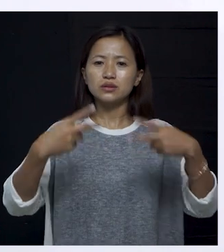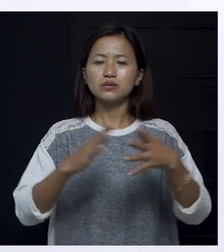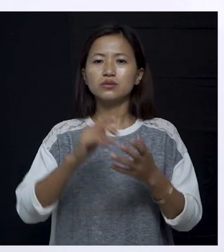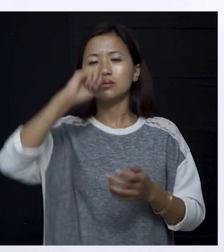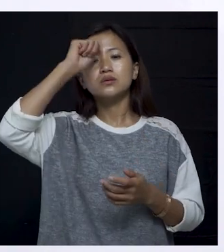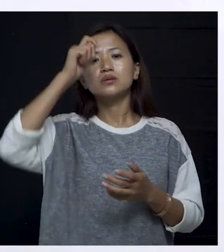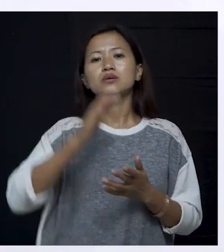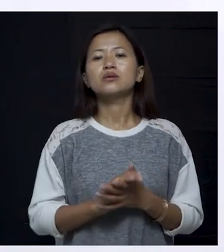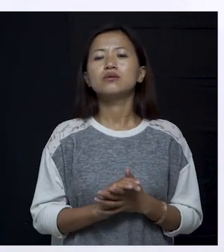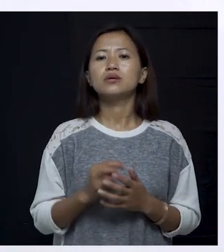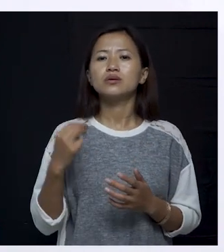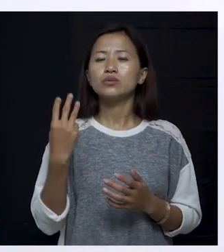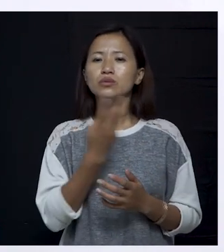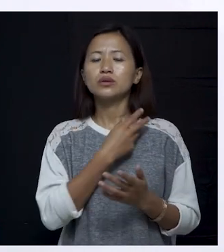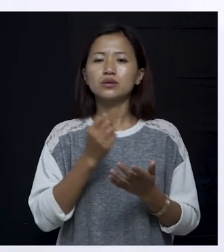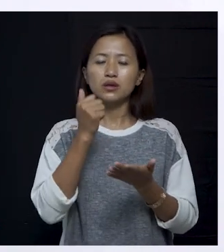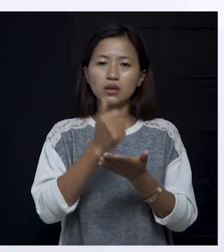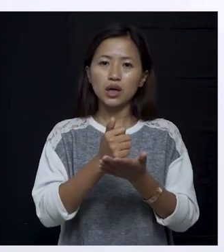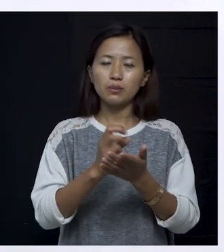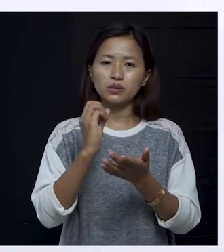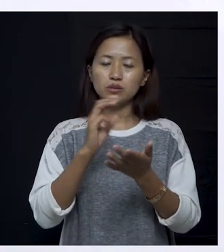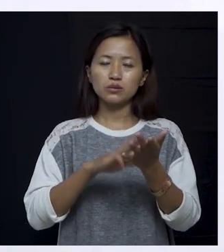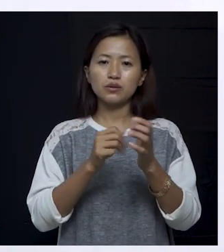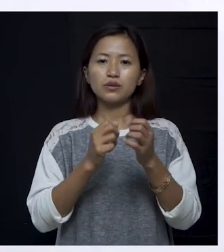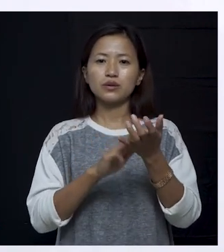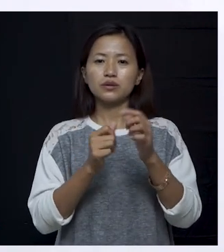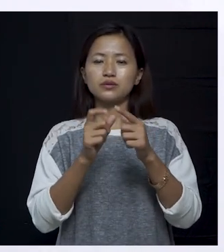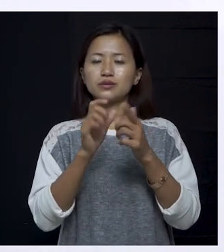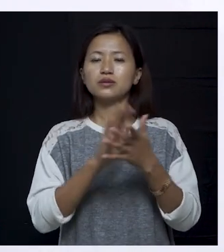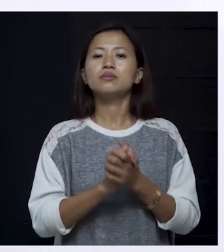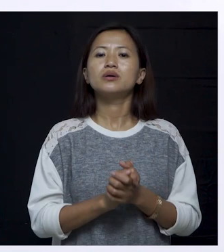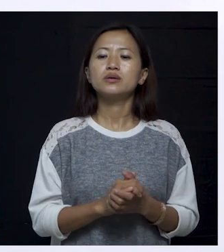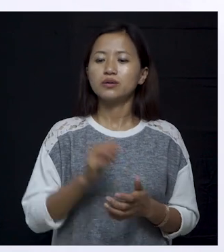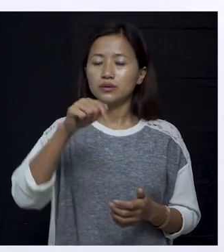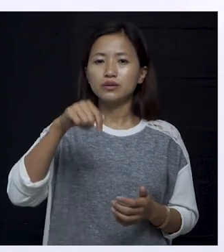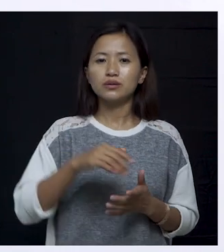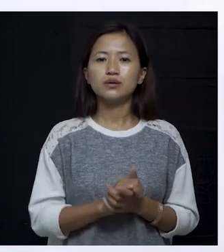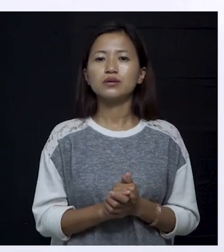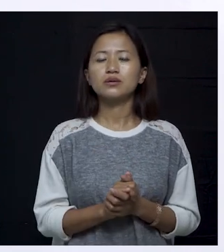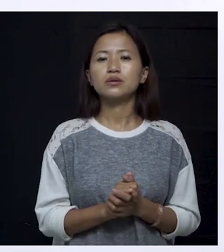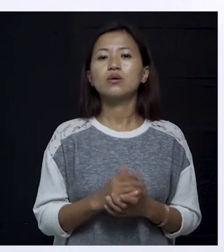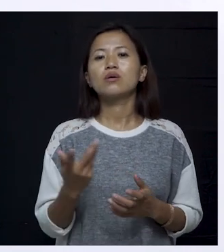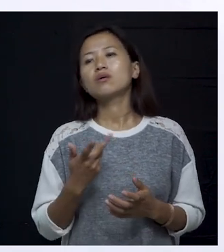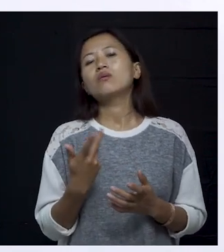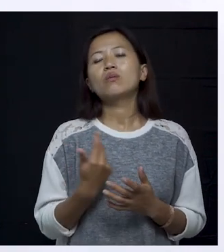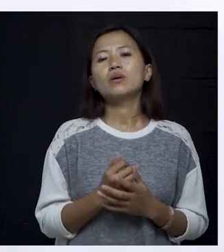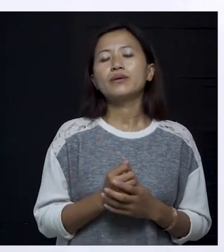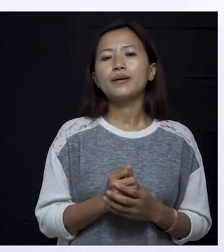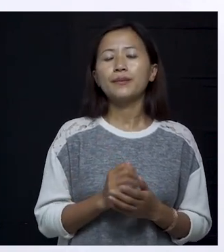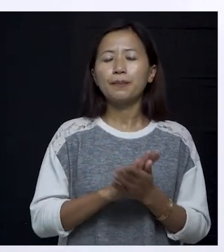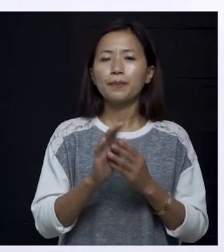it means we command, okay? That is, we command. And here, what happened is, okay,